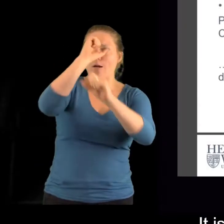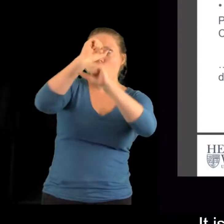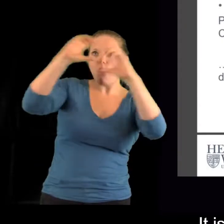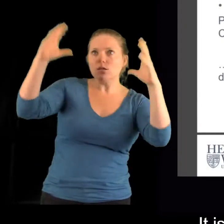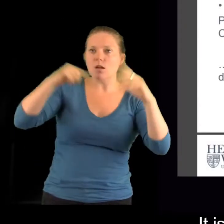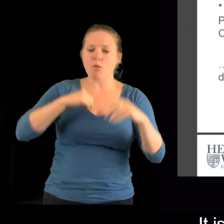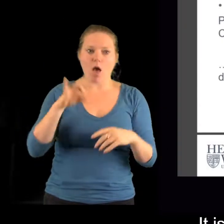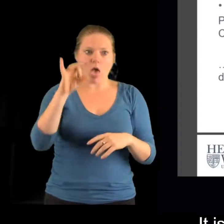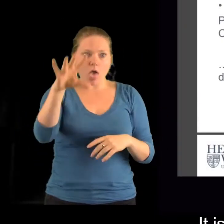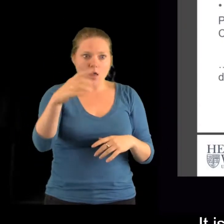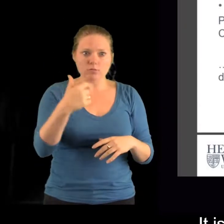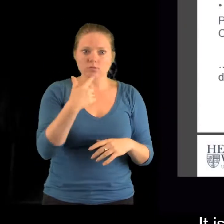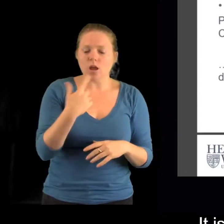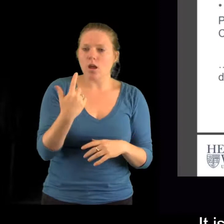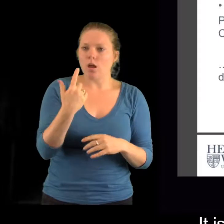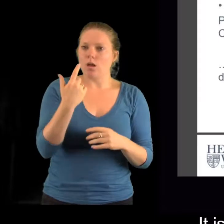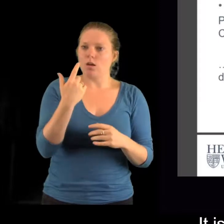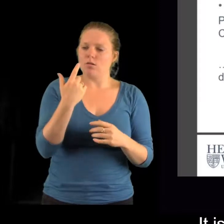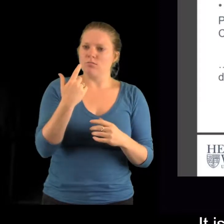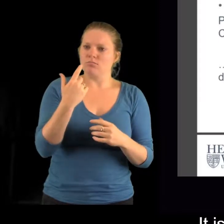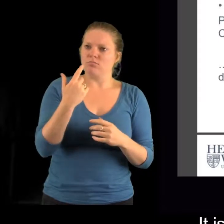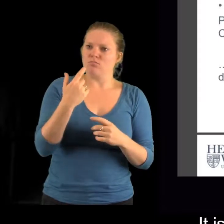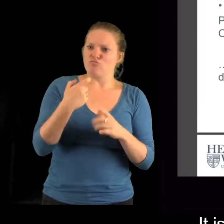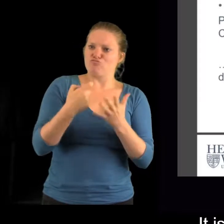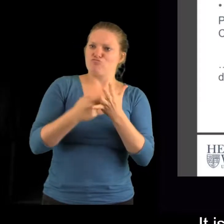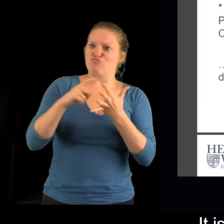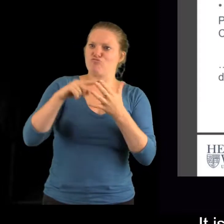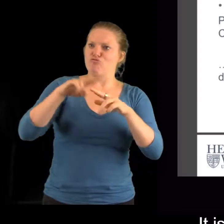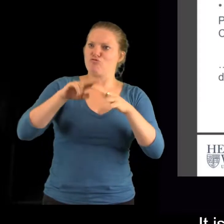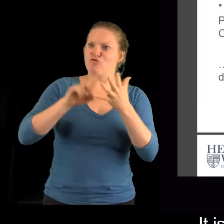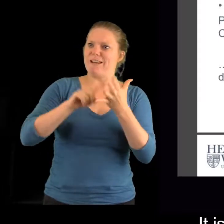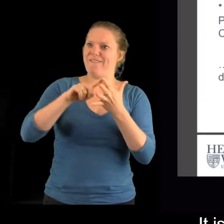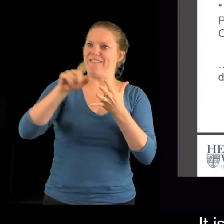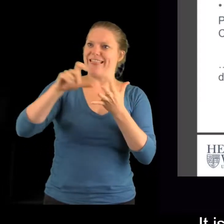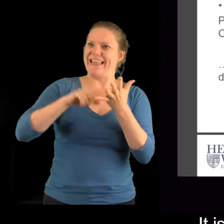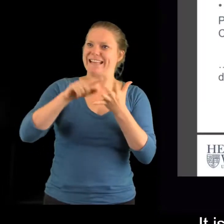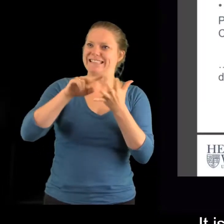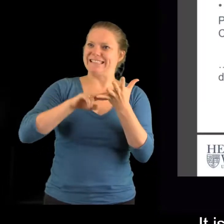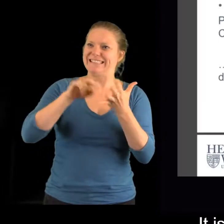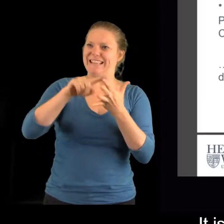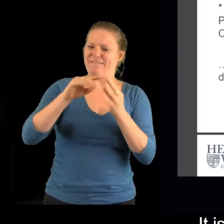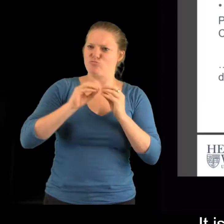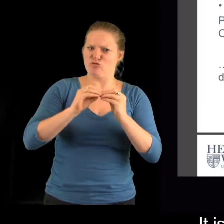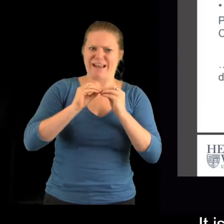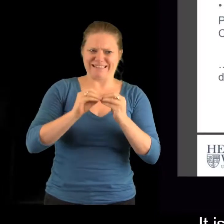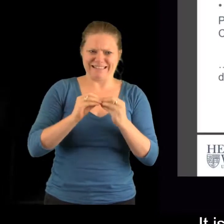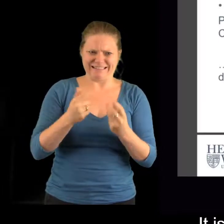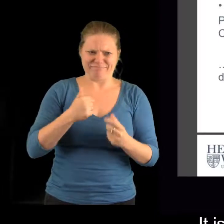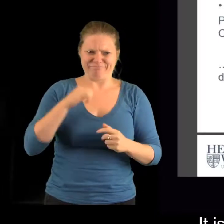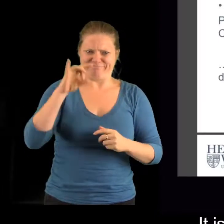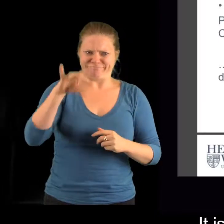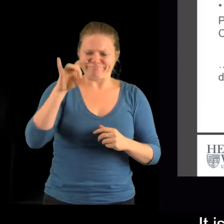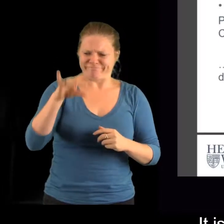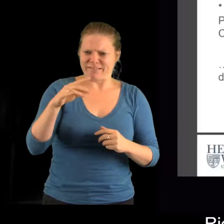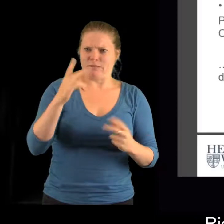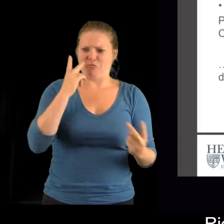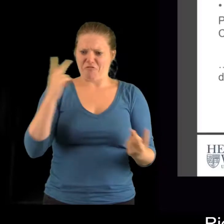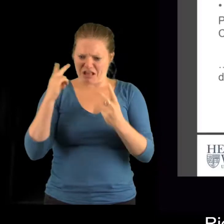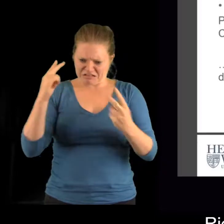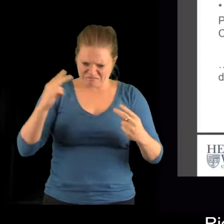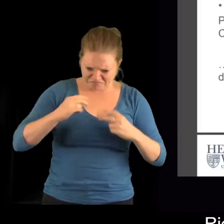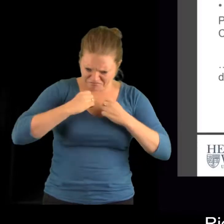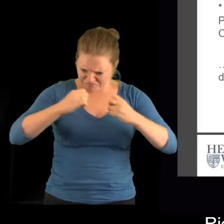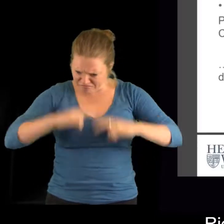it's also known as peer guidance, professional consultation, case conferencing, supervision, mentoring,